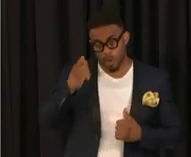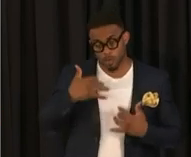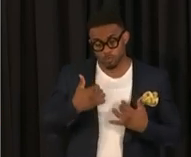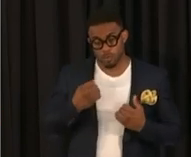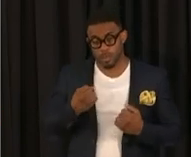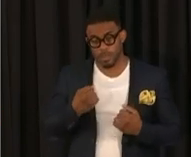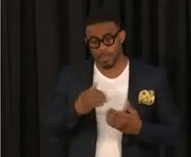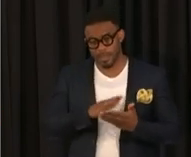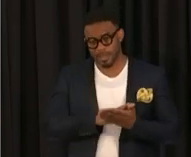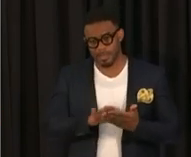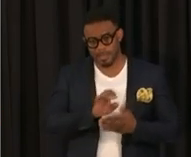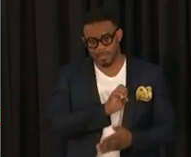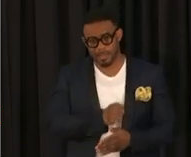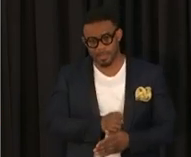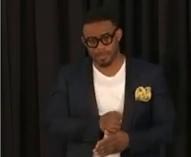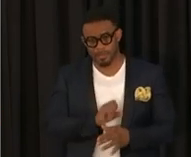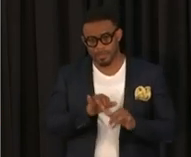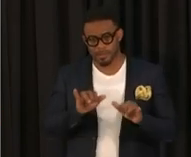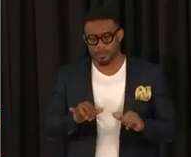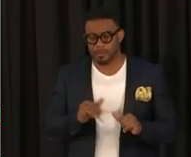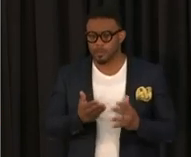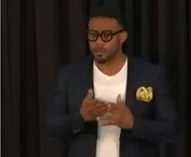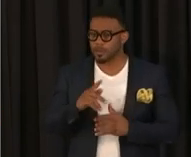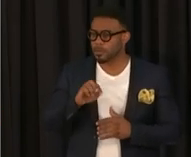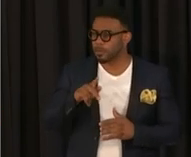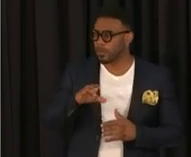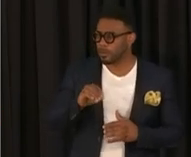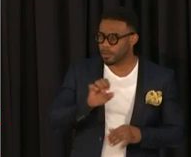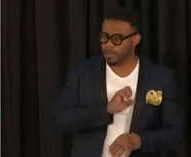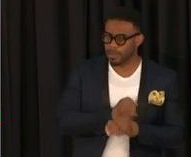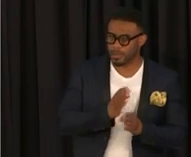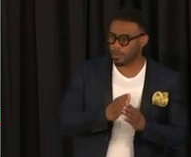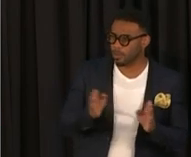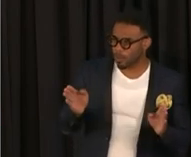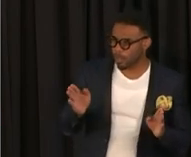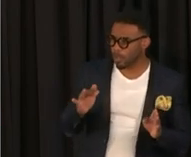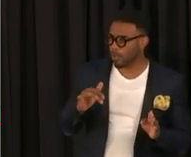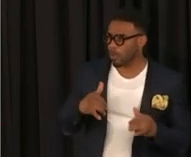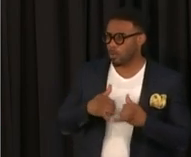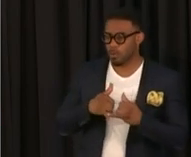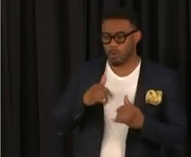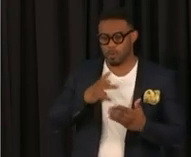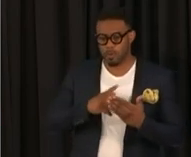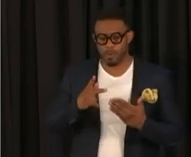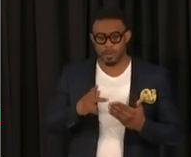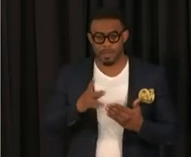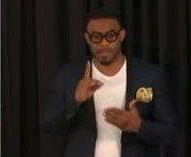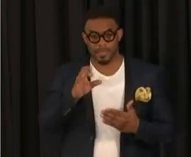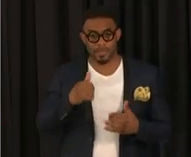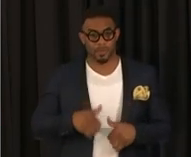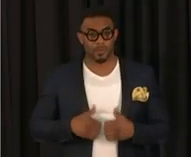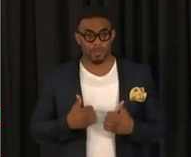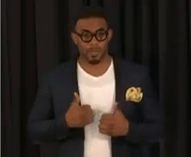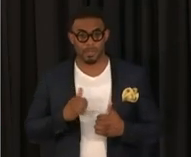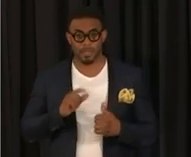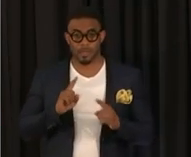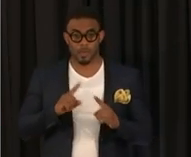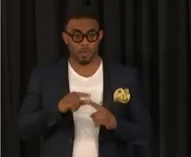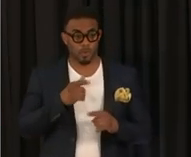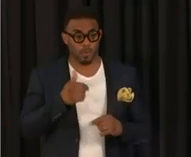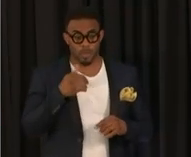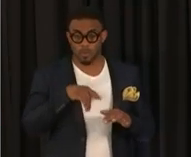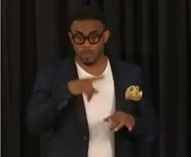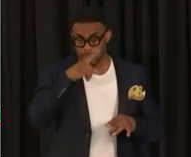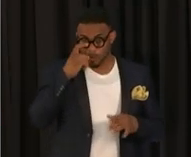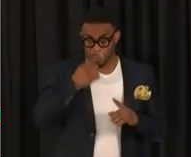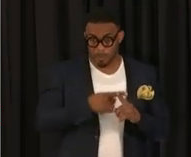smarter, stronger, and cleaner energy systems. Through Pepco's EnergyWise Rewards Program, DC residents can go